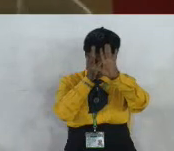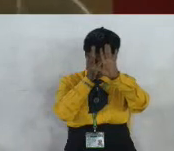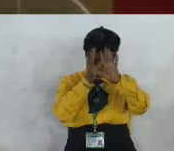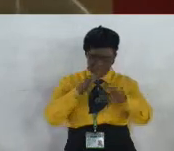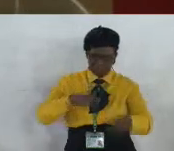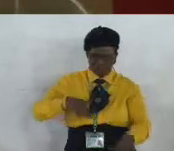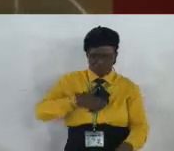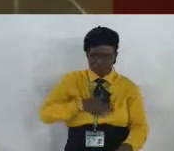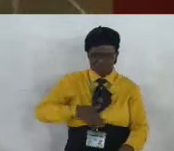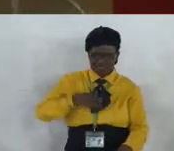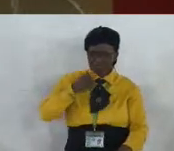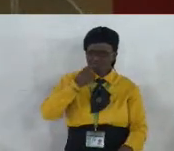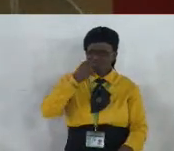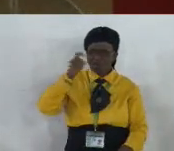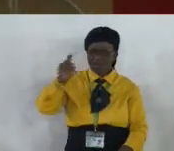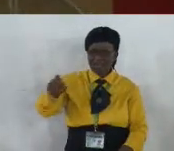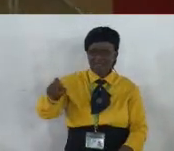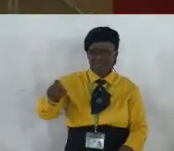please command